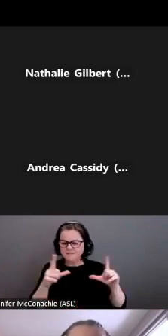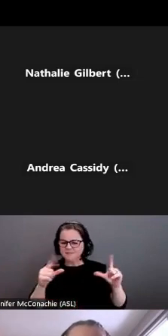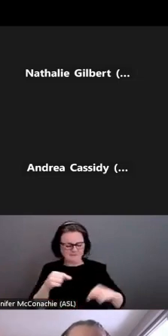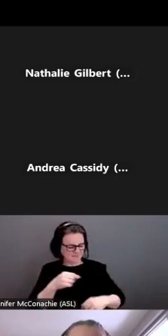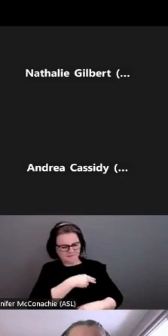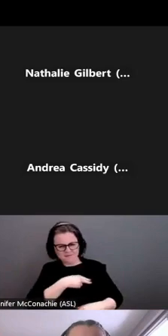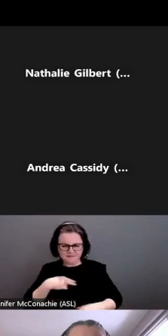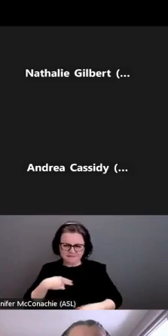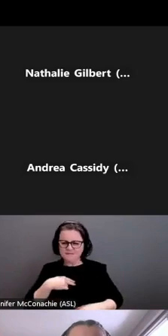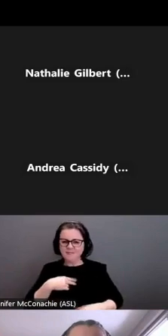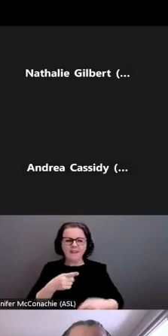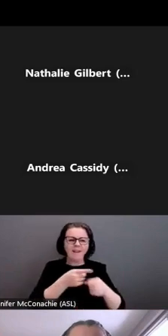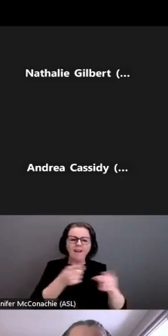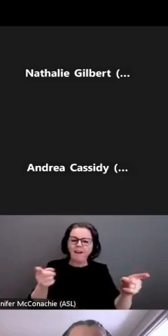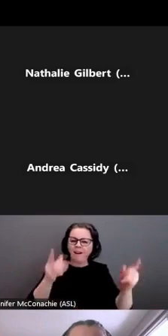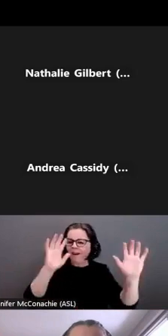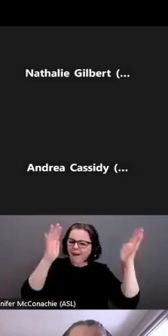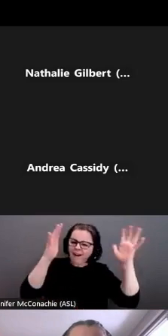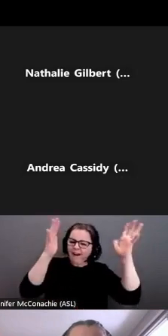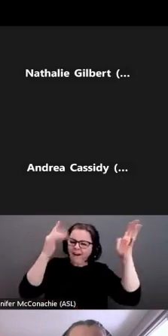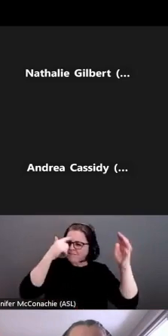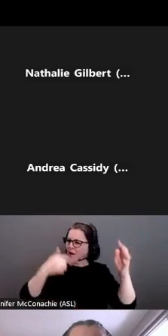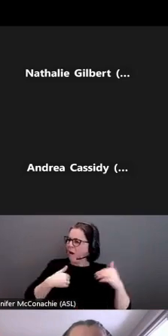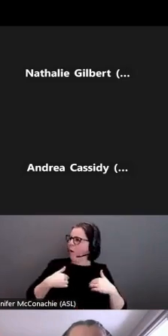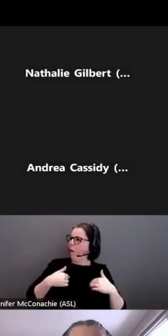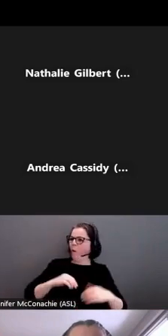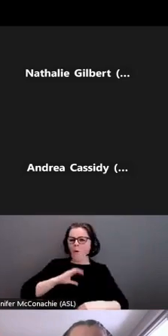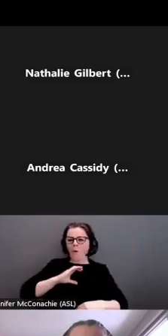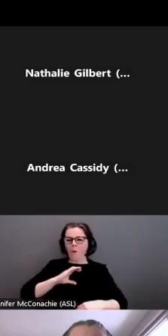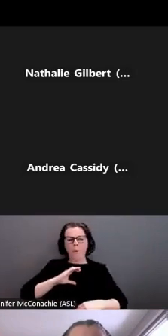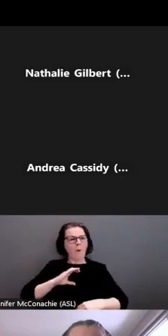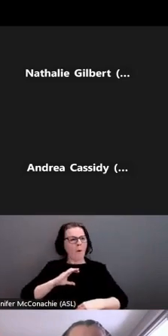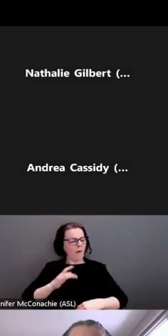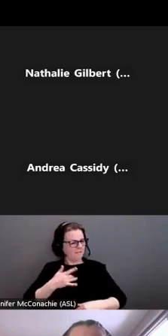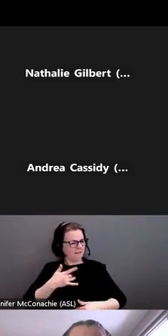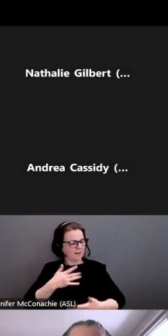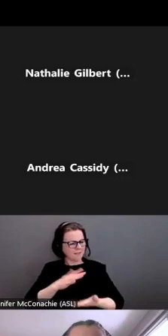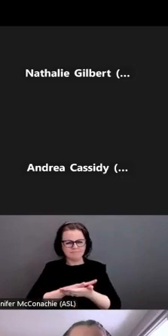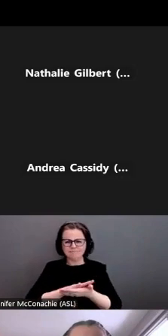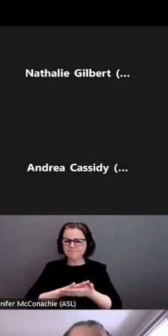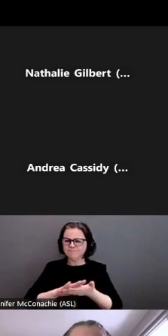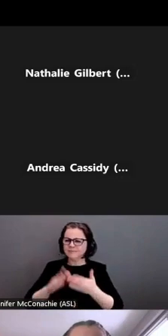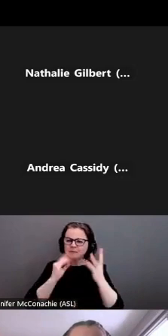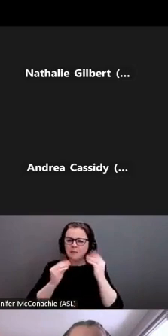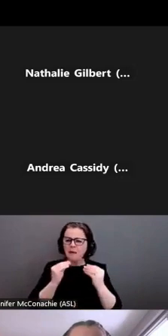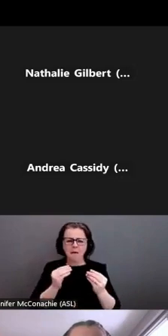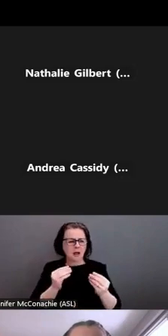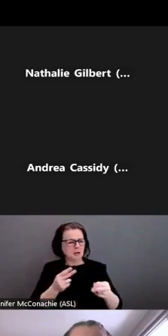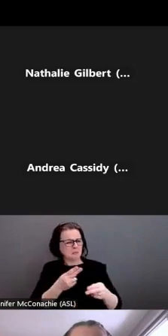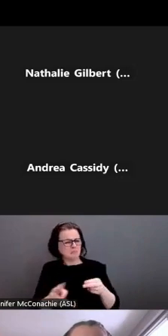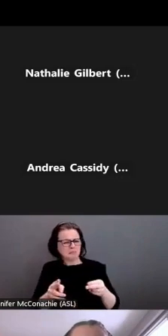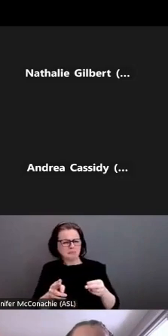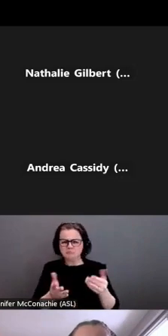and everyone applauded me while I was leaving, and I was like, you know what, this is a nice experience. It was really quick and it was fast, and I felt